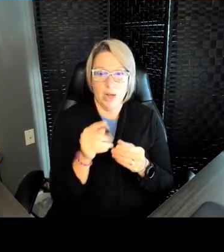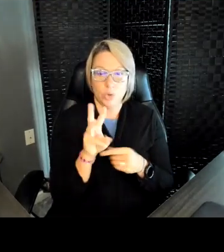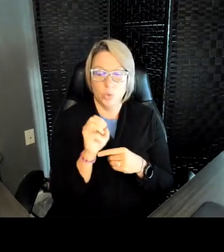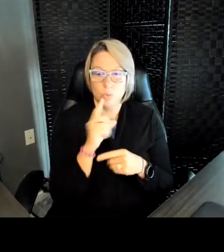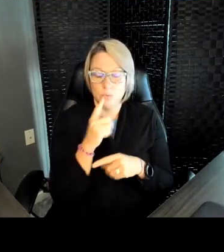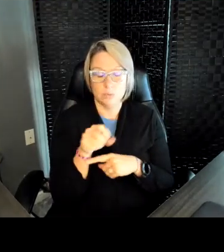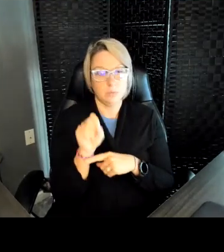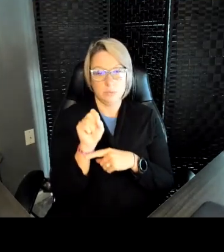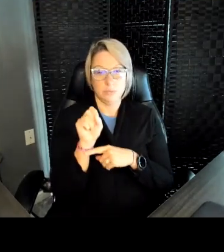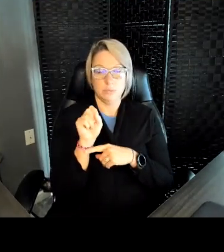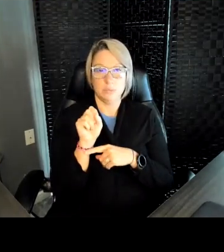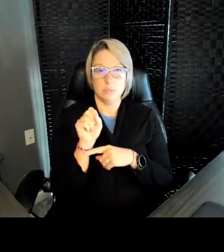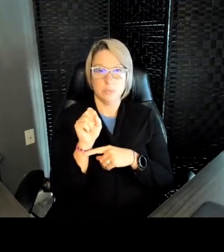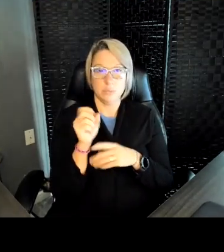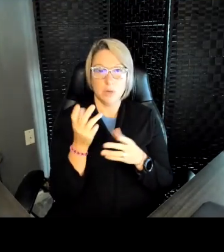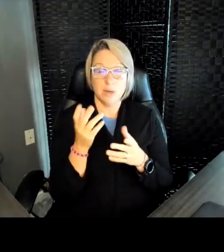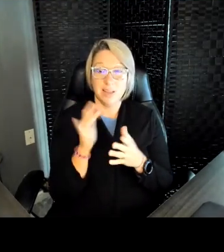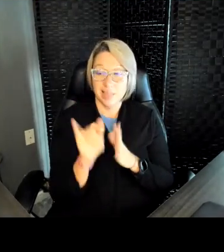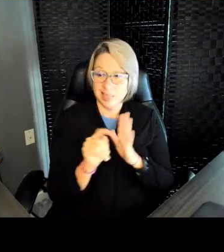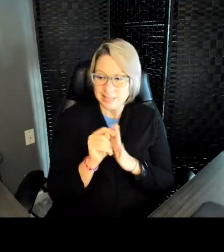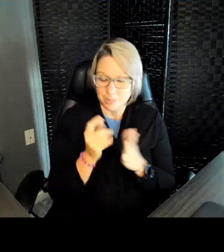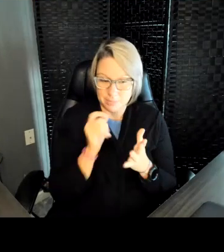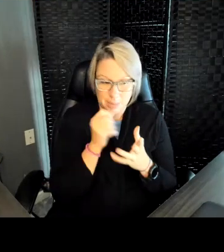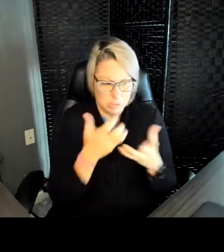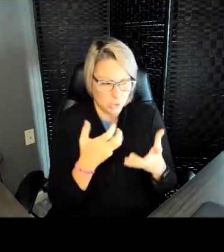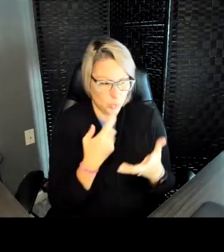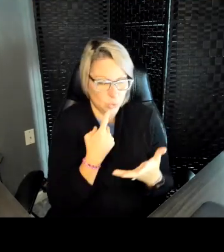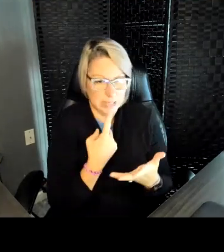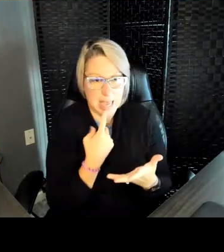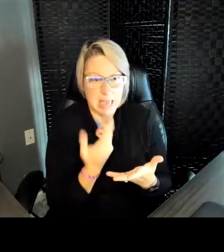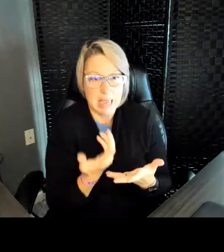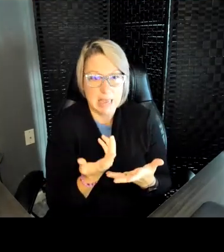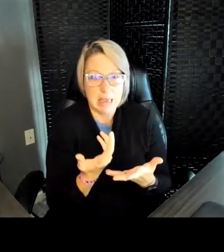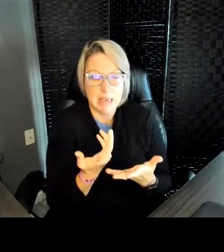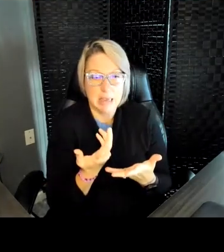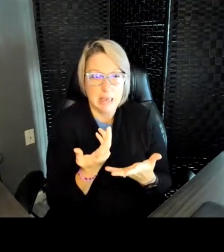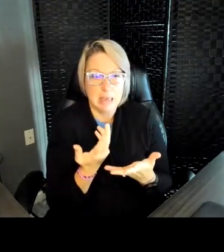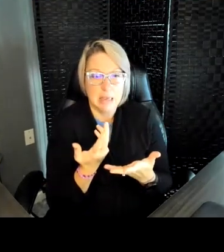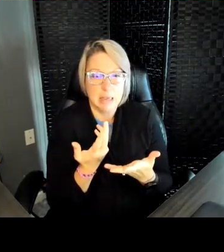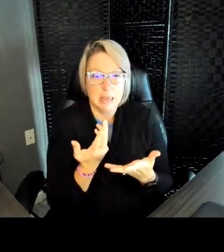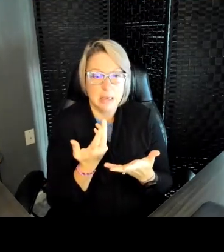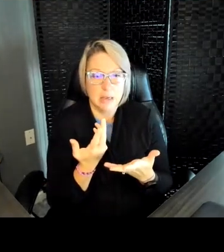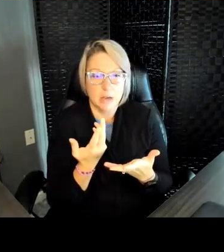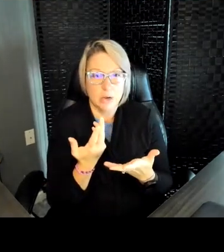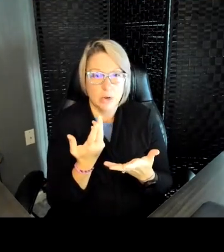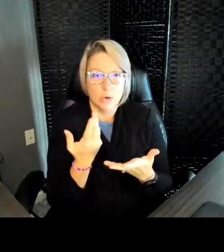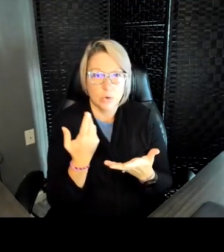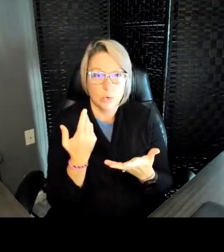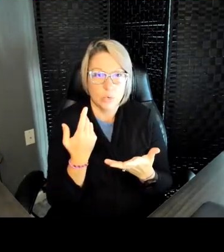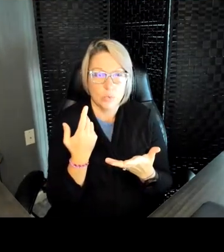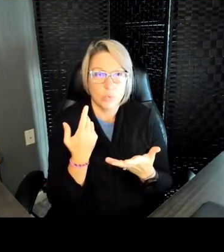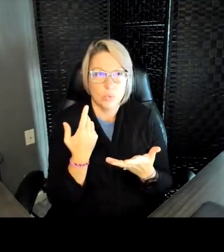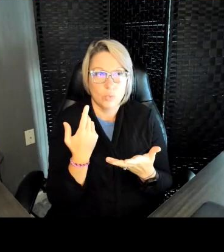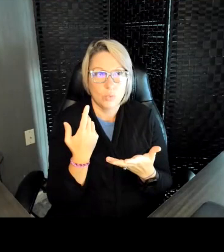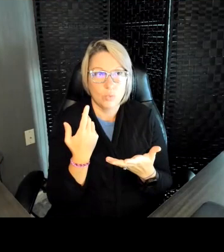life. We had very little to say at the time because, we set physicians up